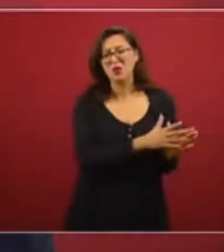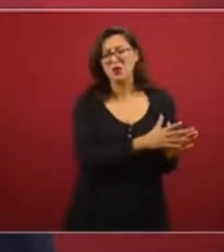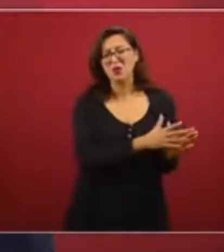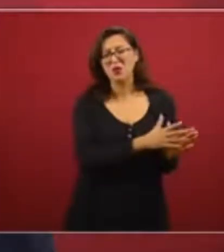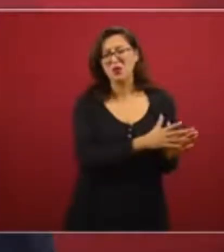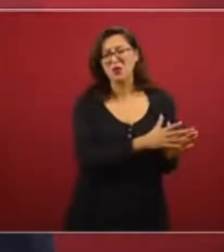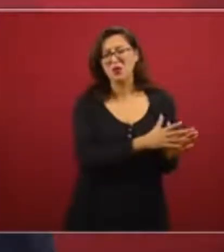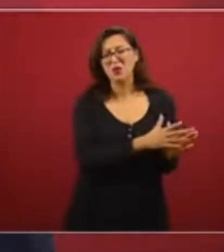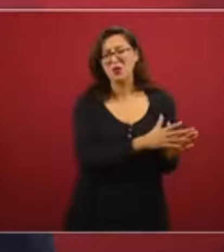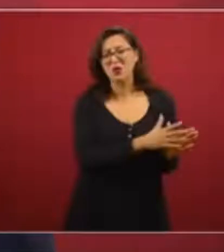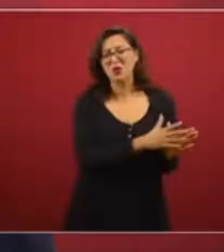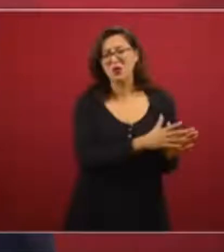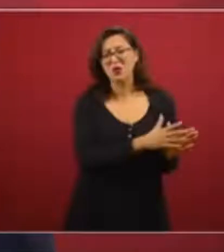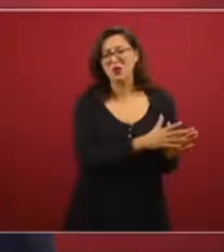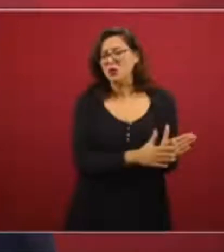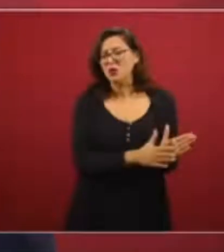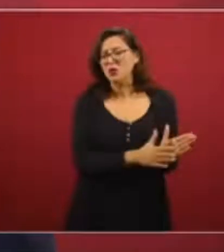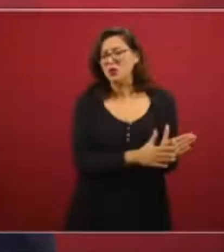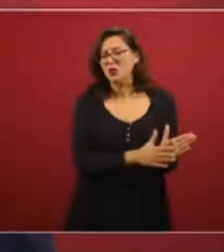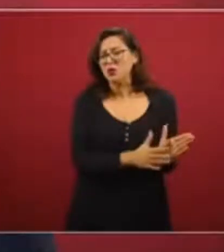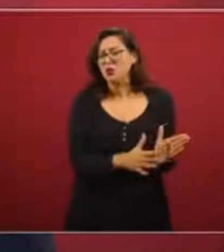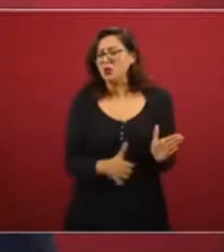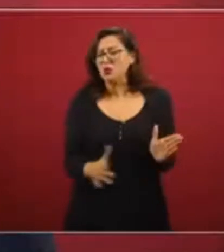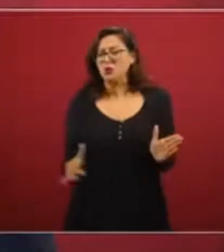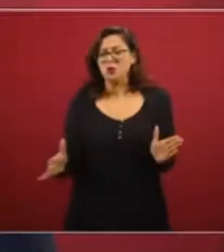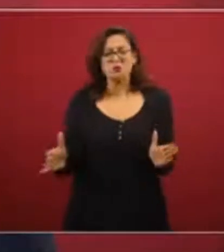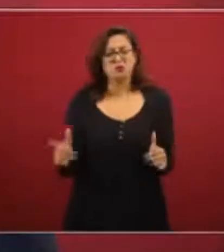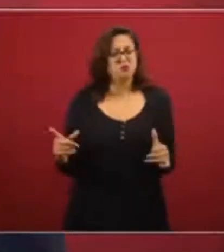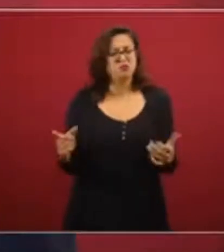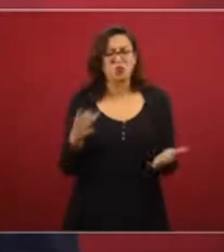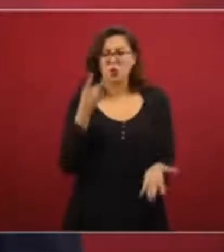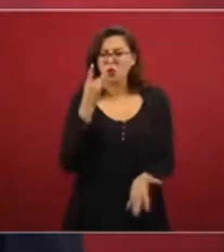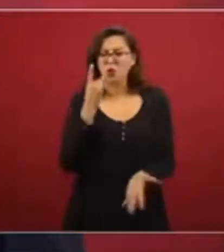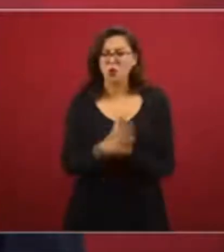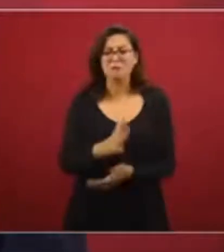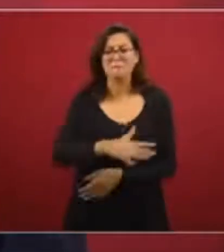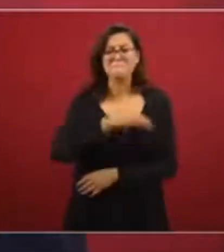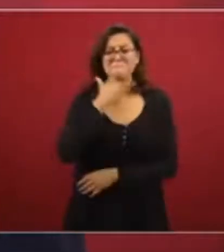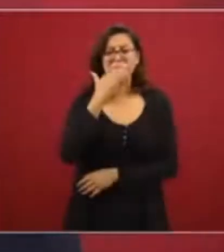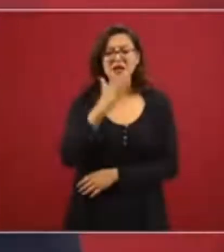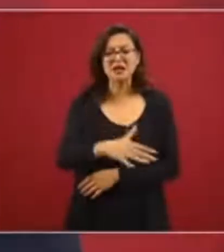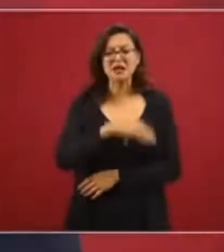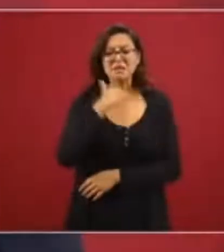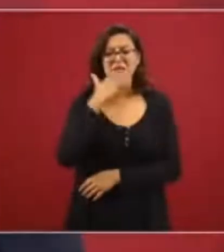that had reigned. ¿Cómo es posible